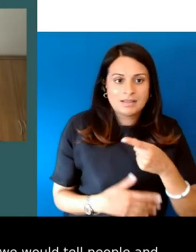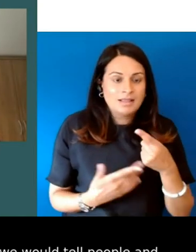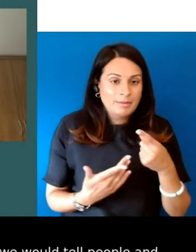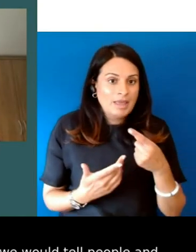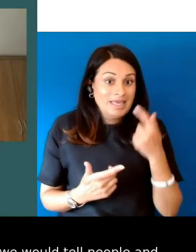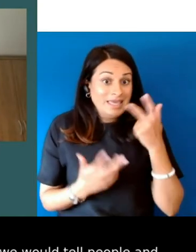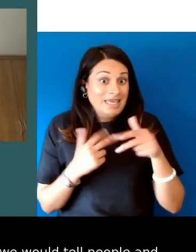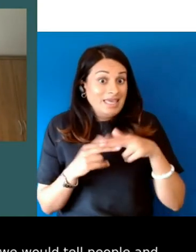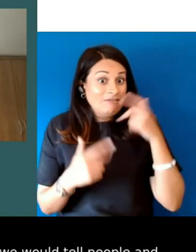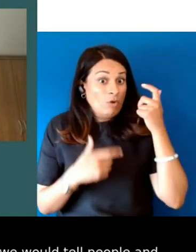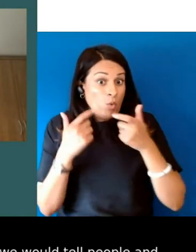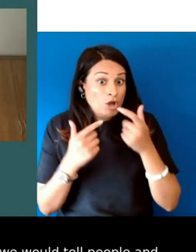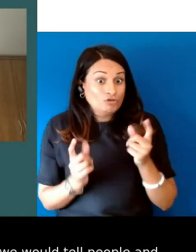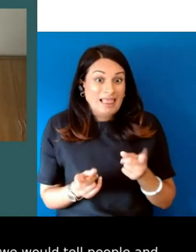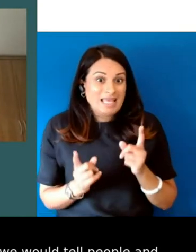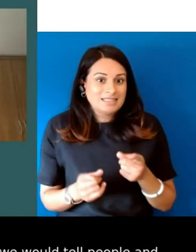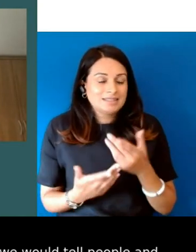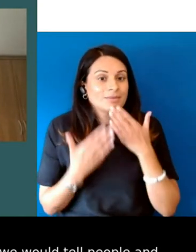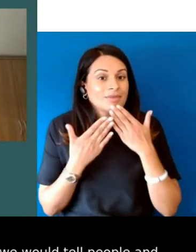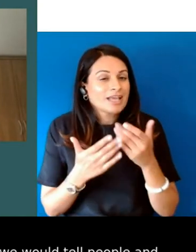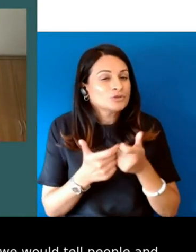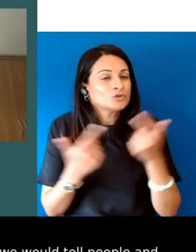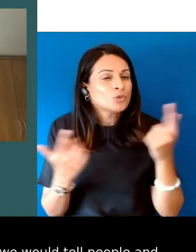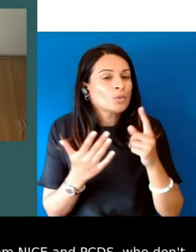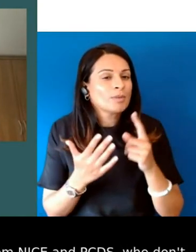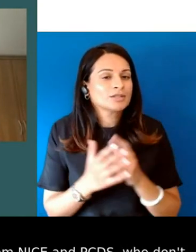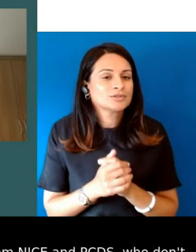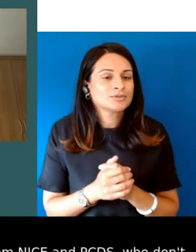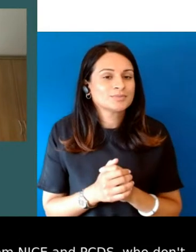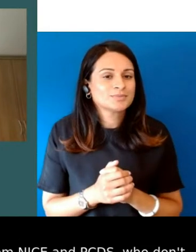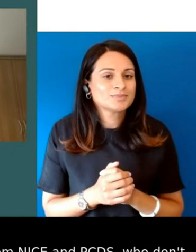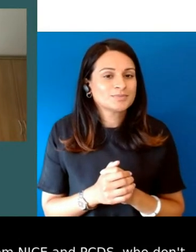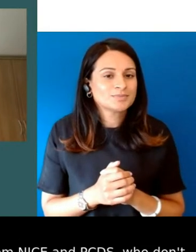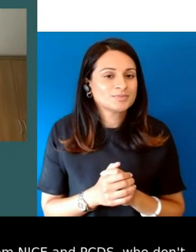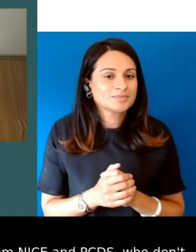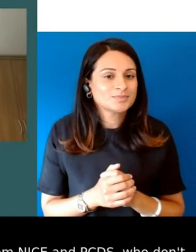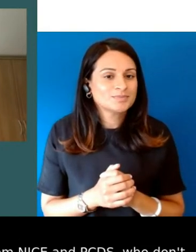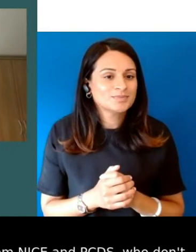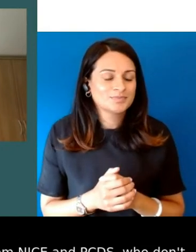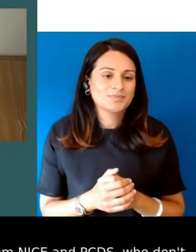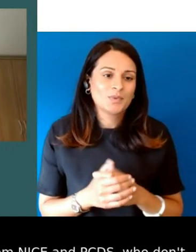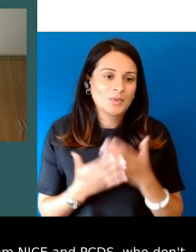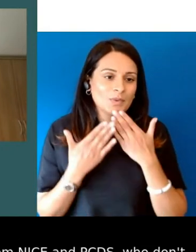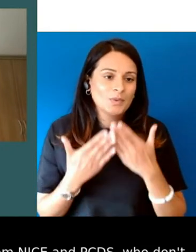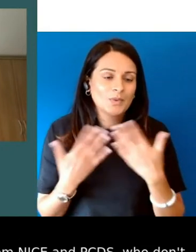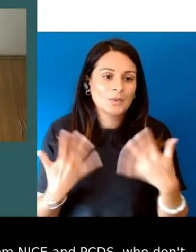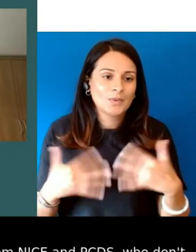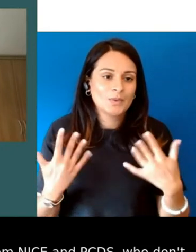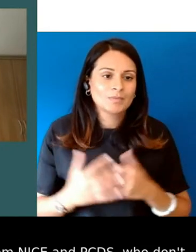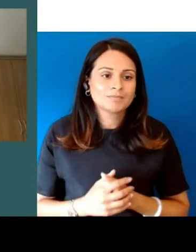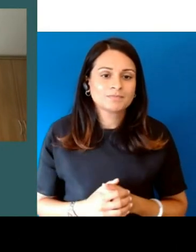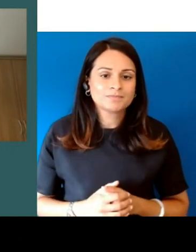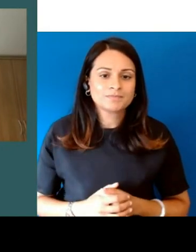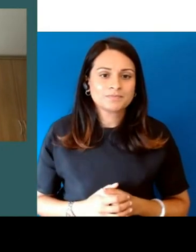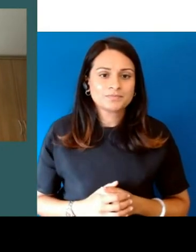super thank you so much julie much much much appreciated um so without further ado i'd like